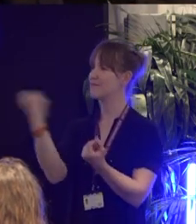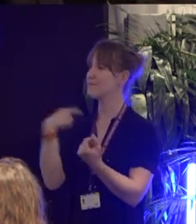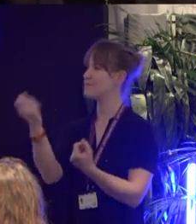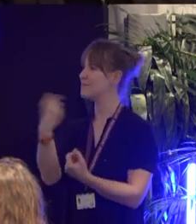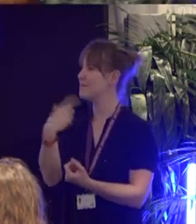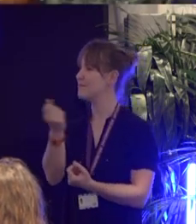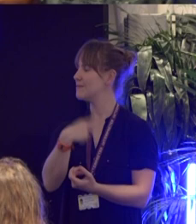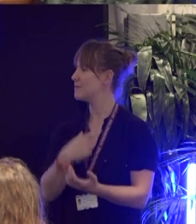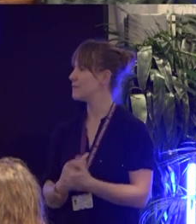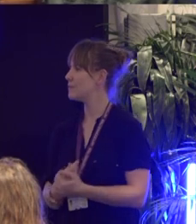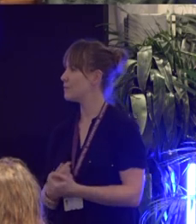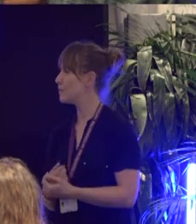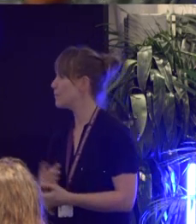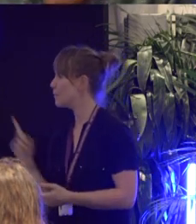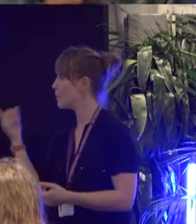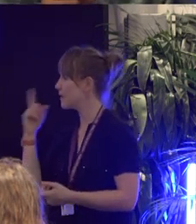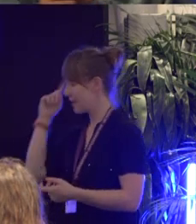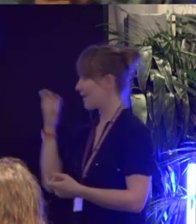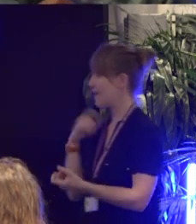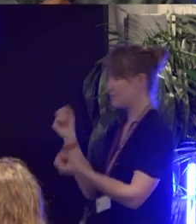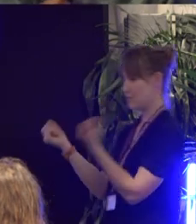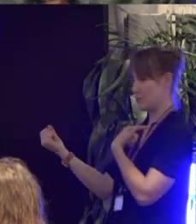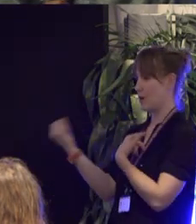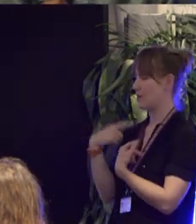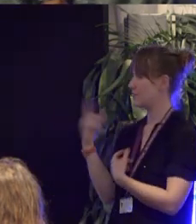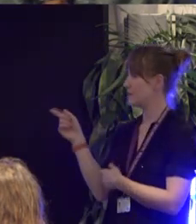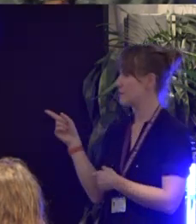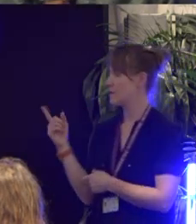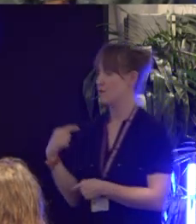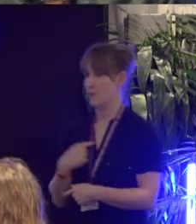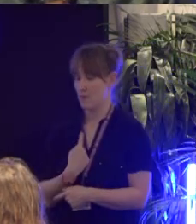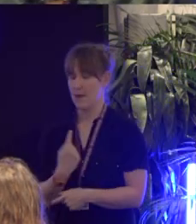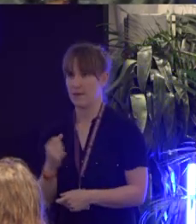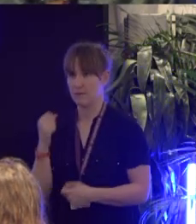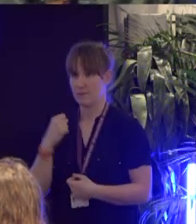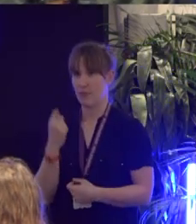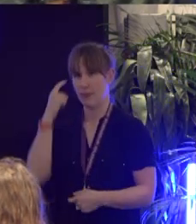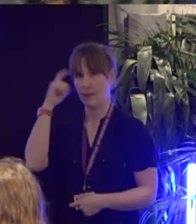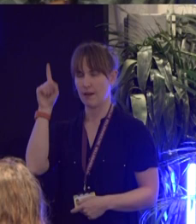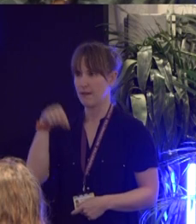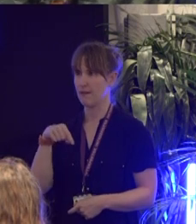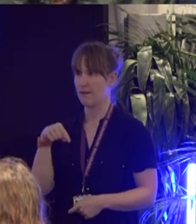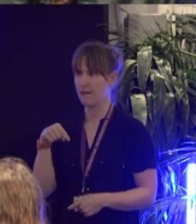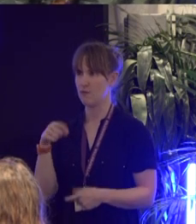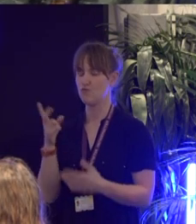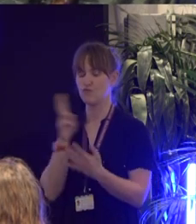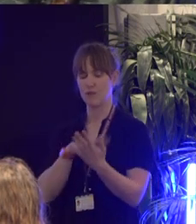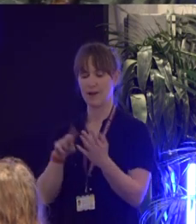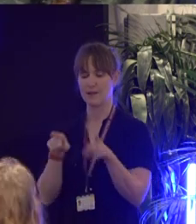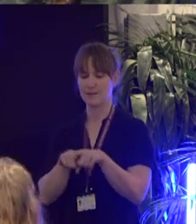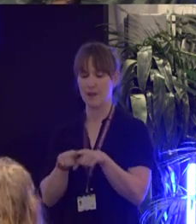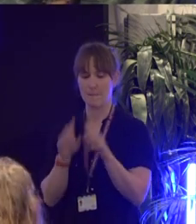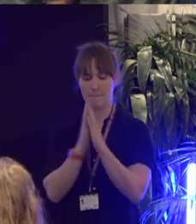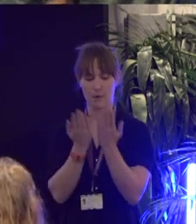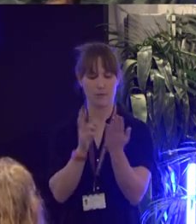Whilst you're doing that, can I answer that? I guess what came up for me is reading the same book over and over again. So